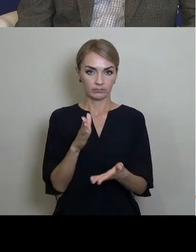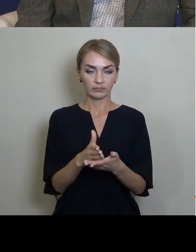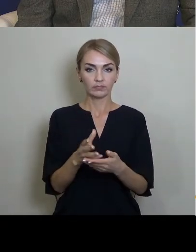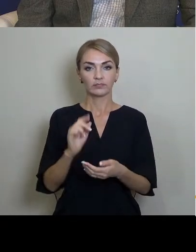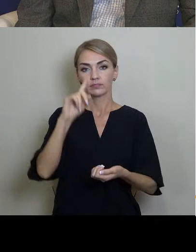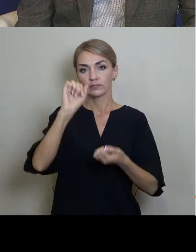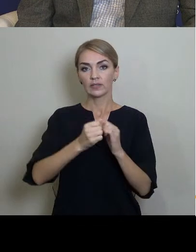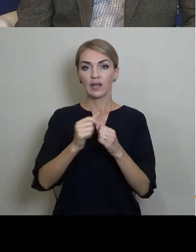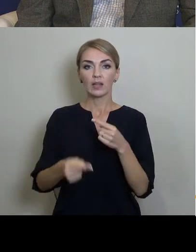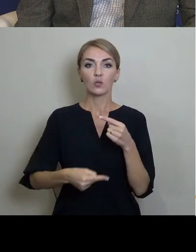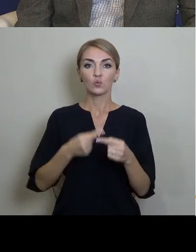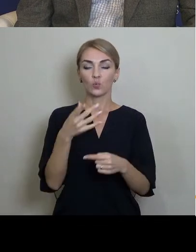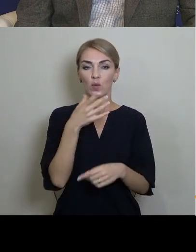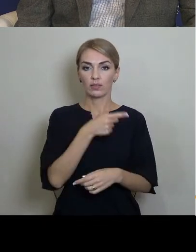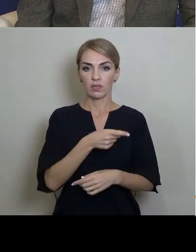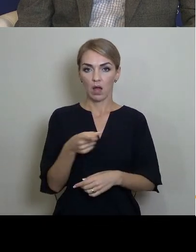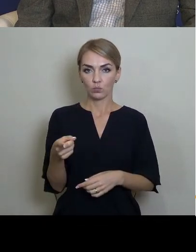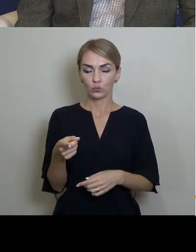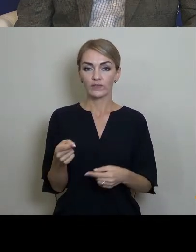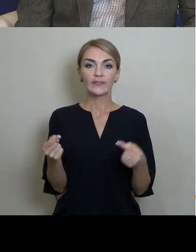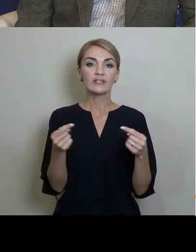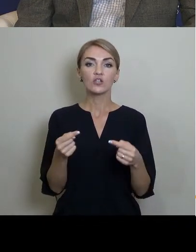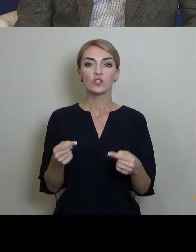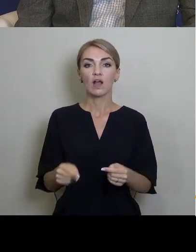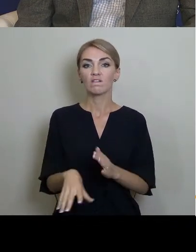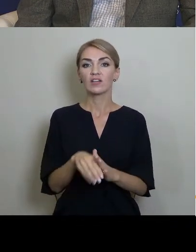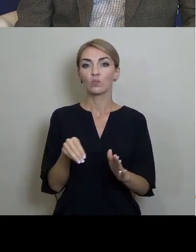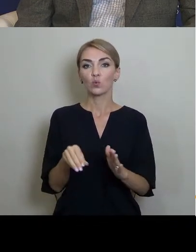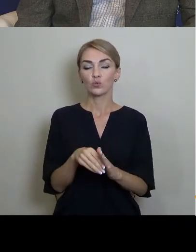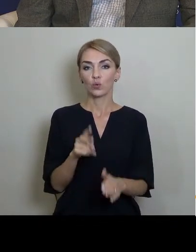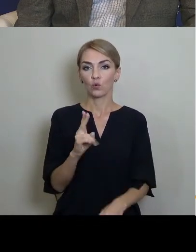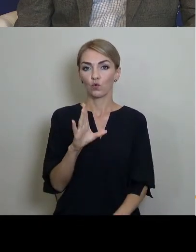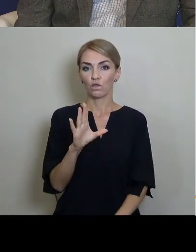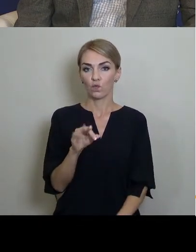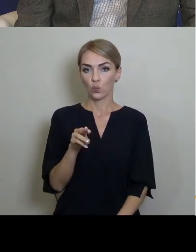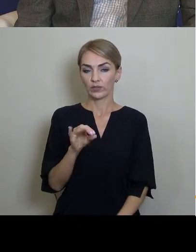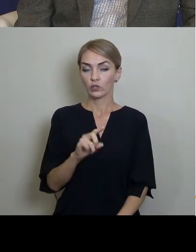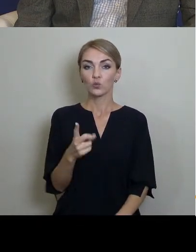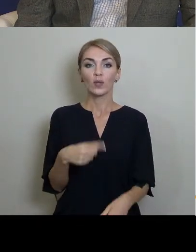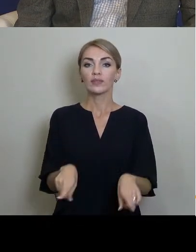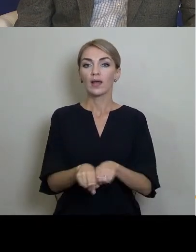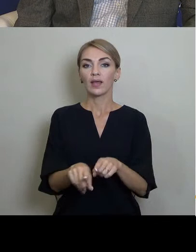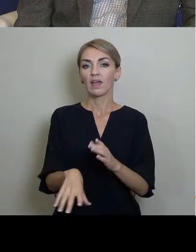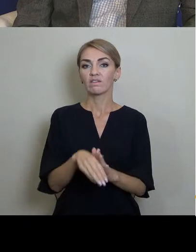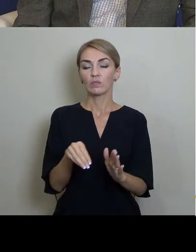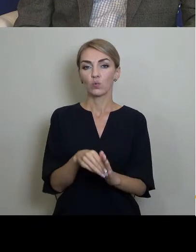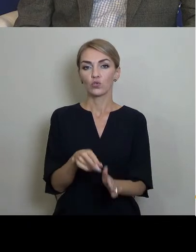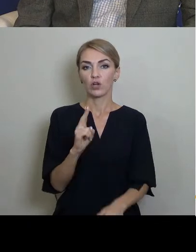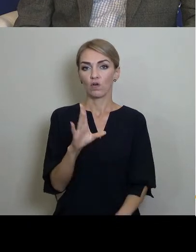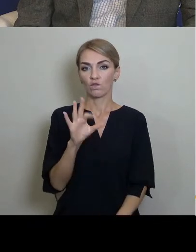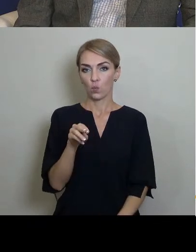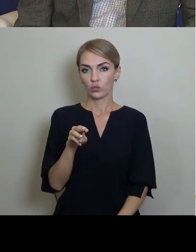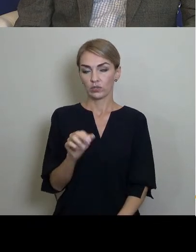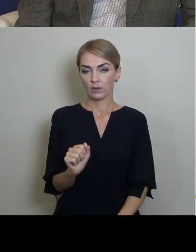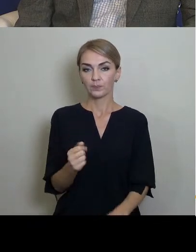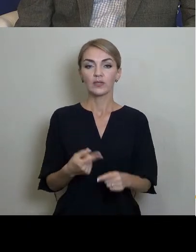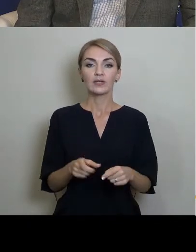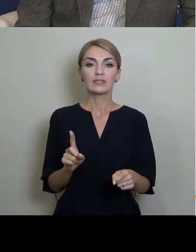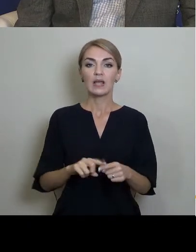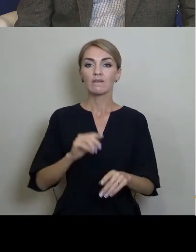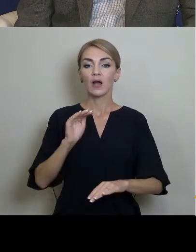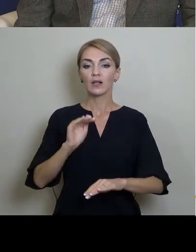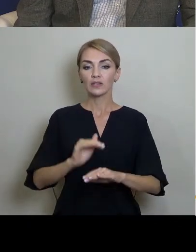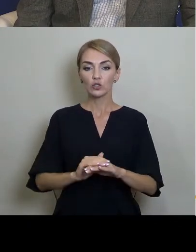them because we need them for the next stage. That's defining the electoral quota. What electoral quota